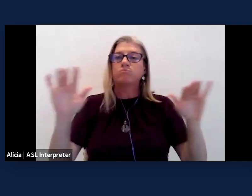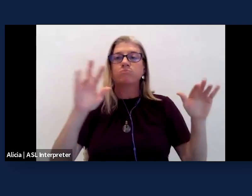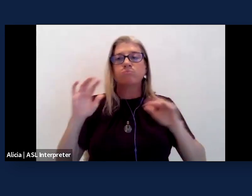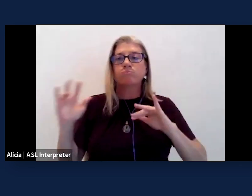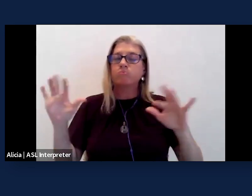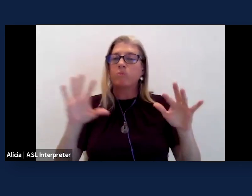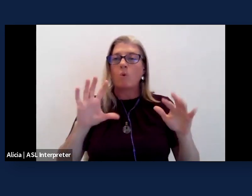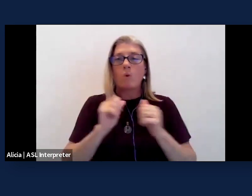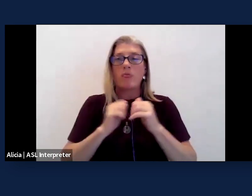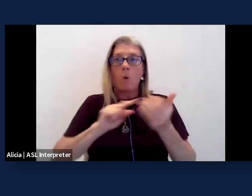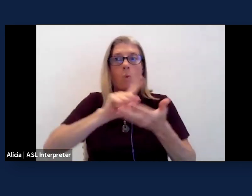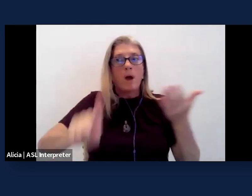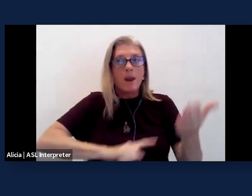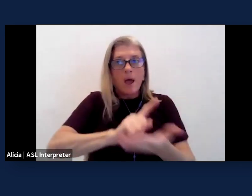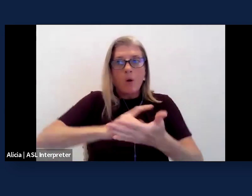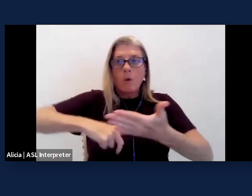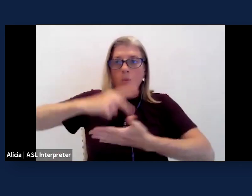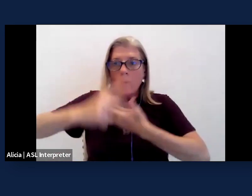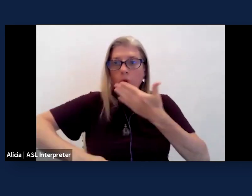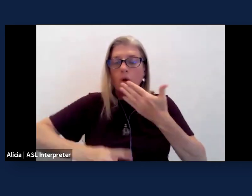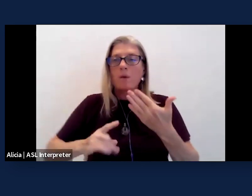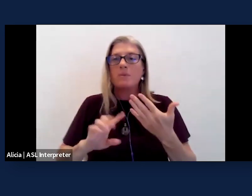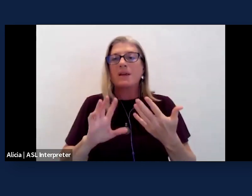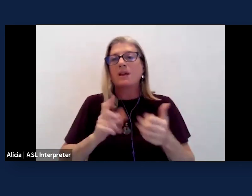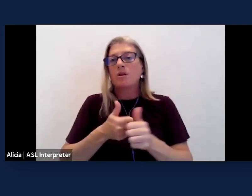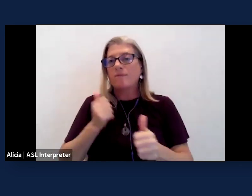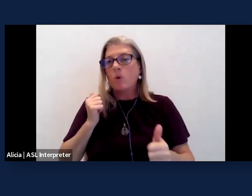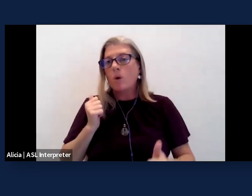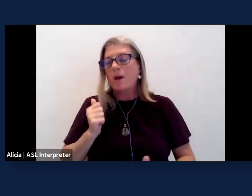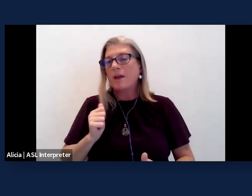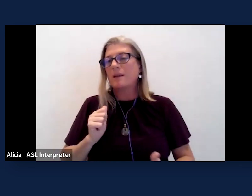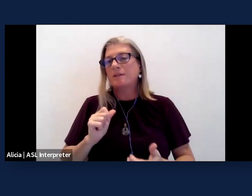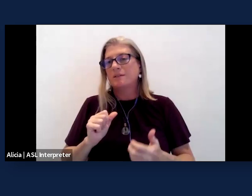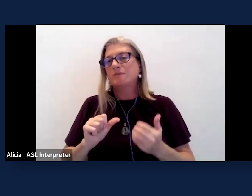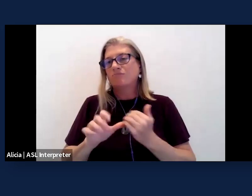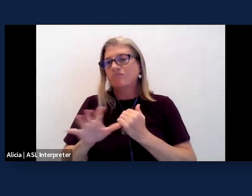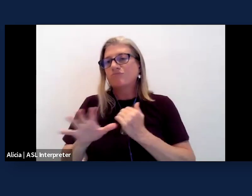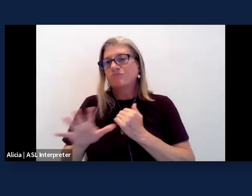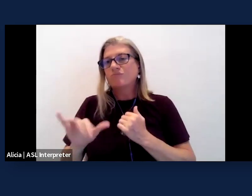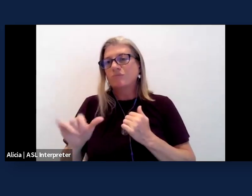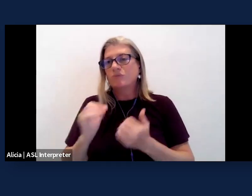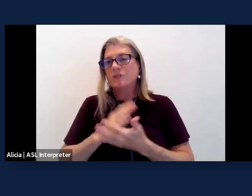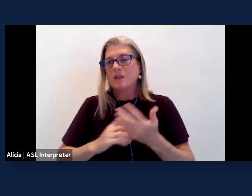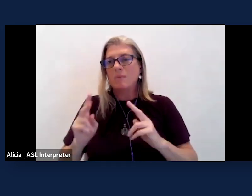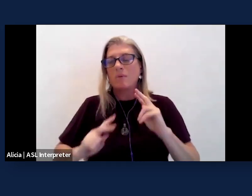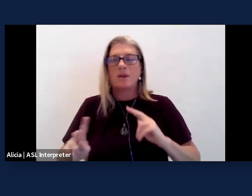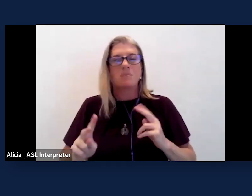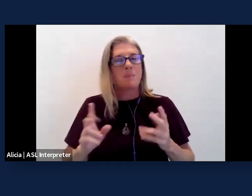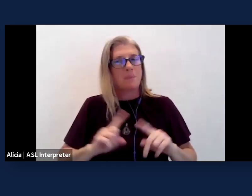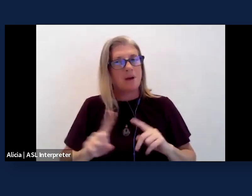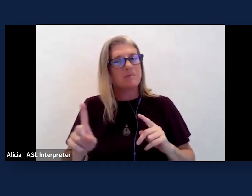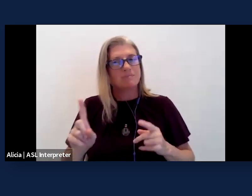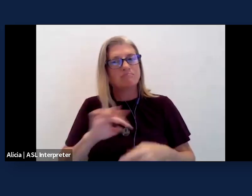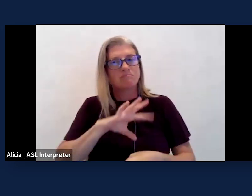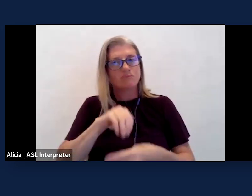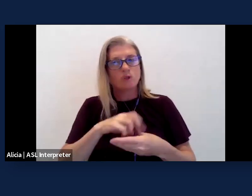it can avoid dysreflexia in certain people. However, they're not without their risks. And so I think this